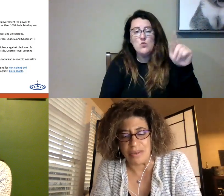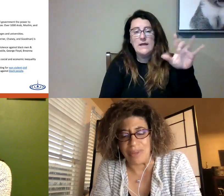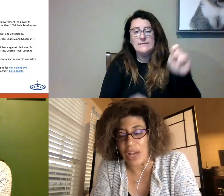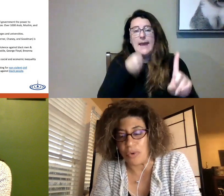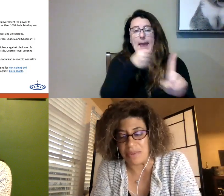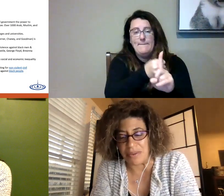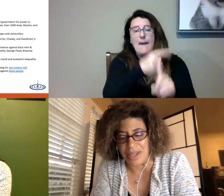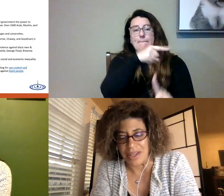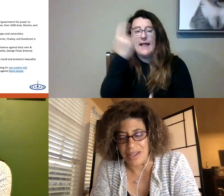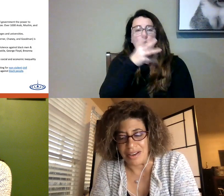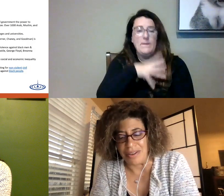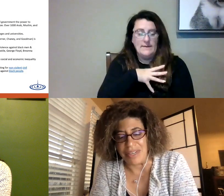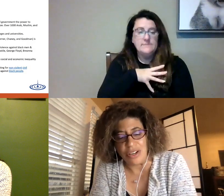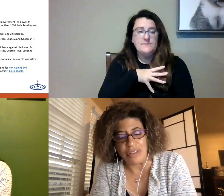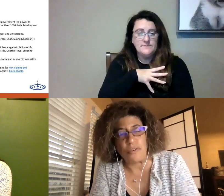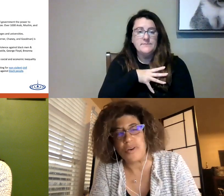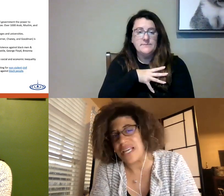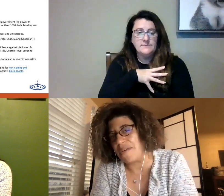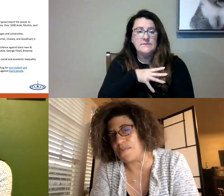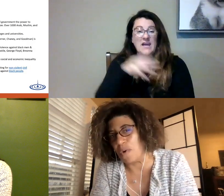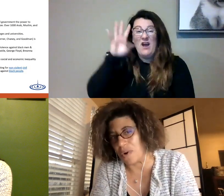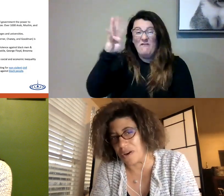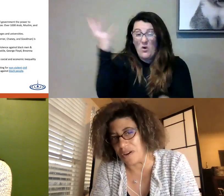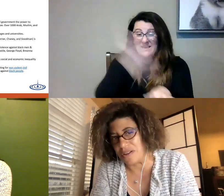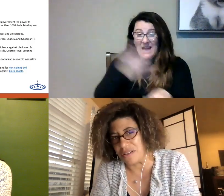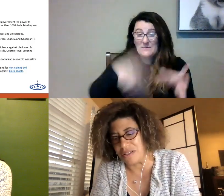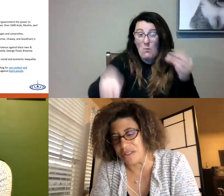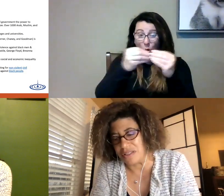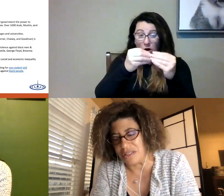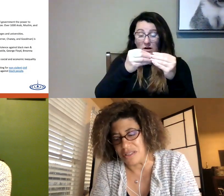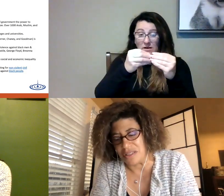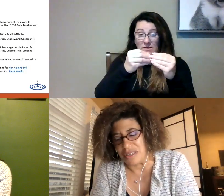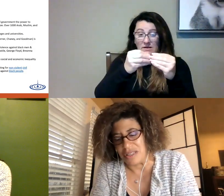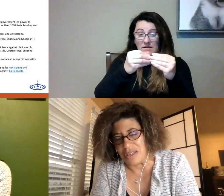impact Black women nearly 4 times more,